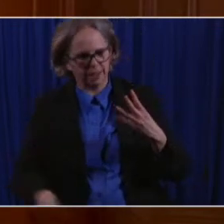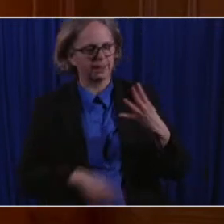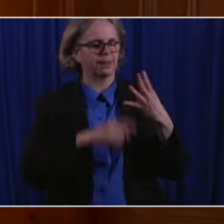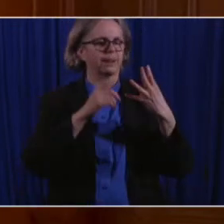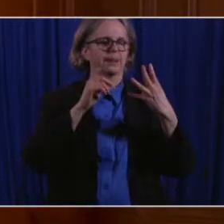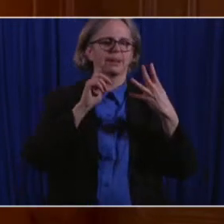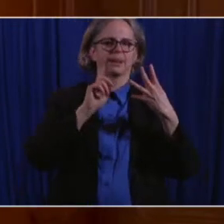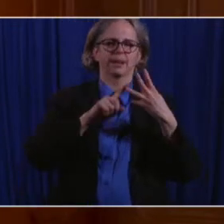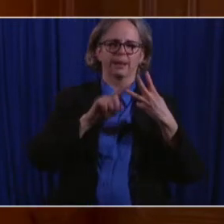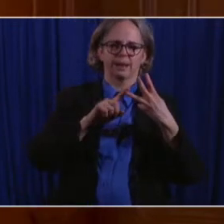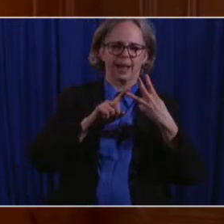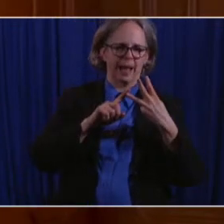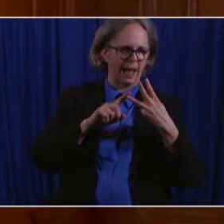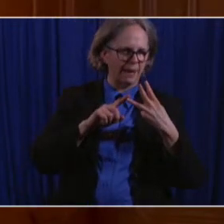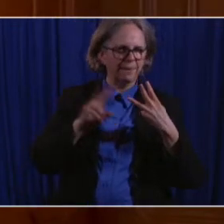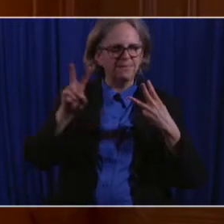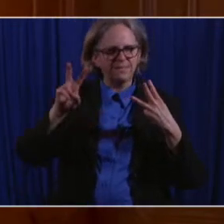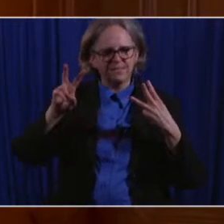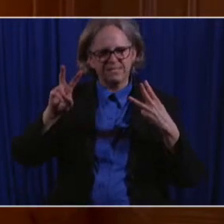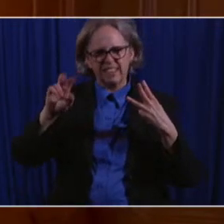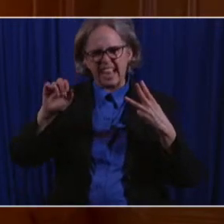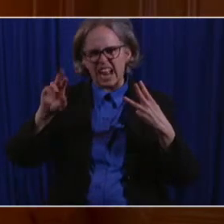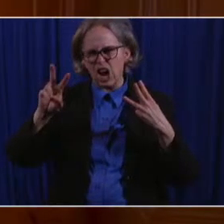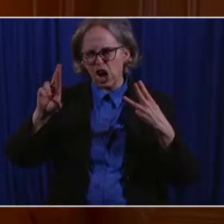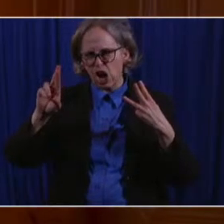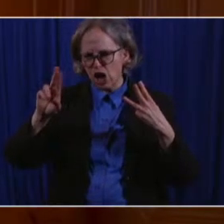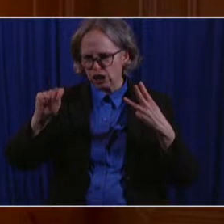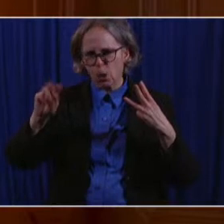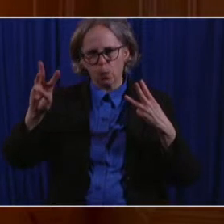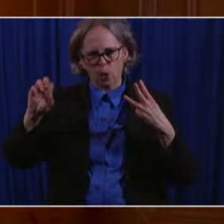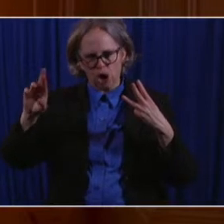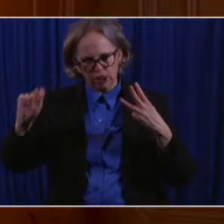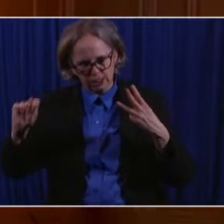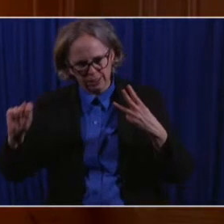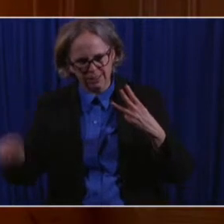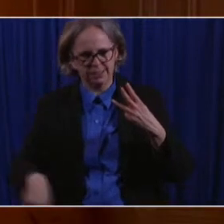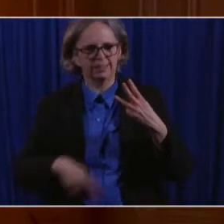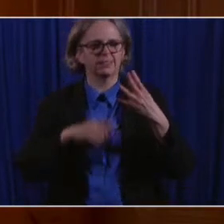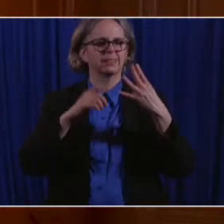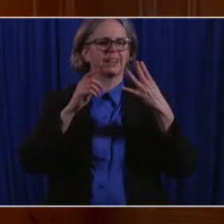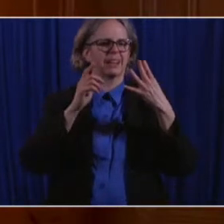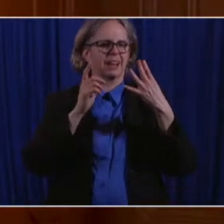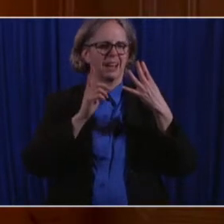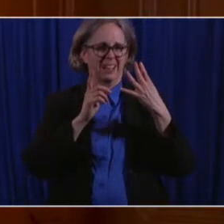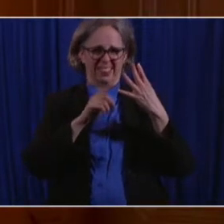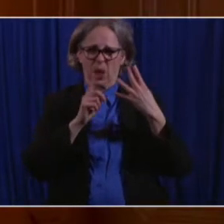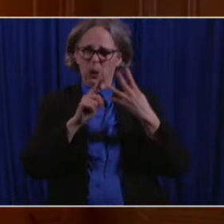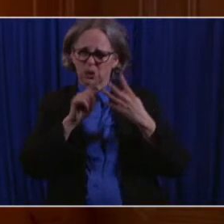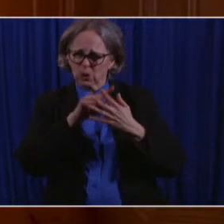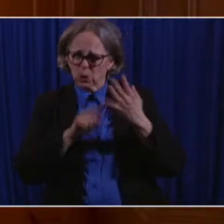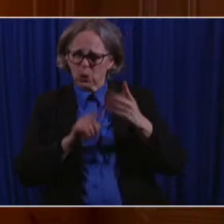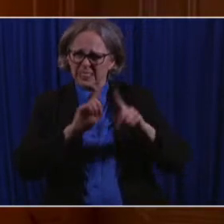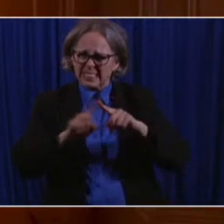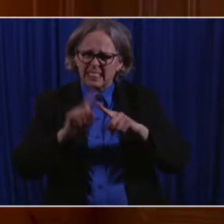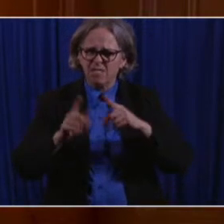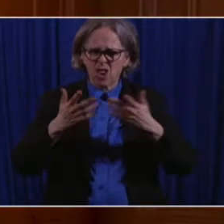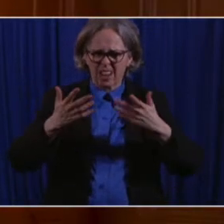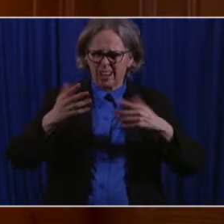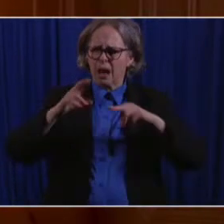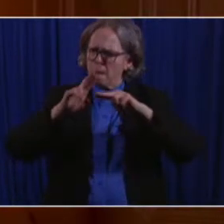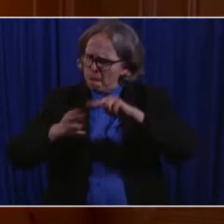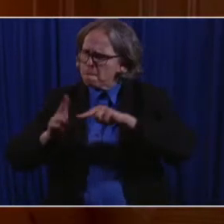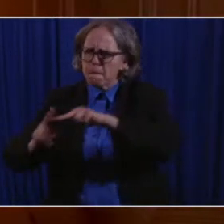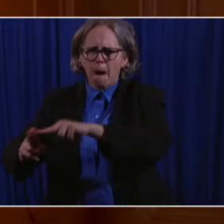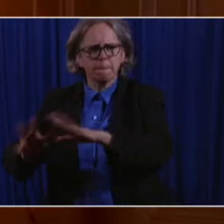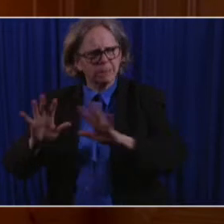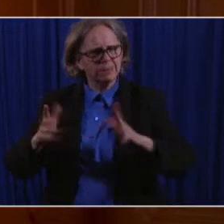orange to yellow because their cases per 100,000 fell below 50. As the decrease in cases slows, we may see some